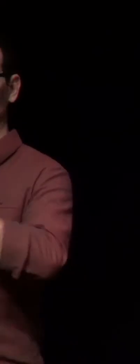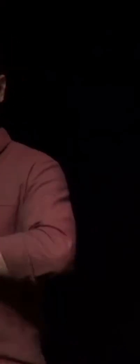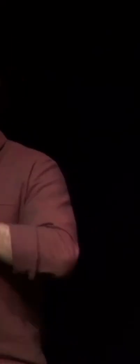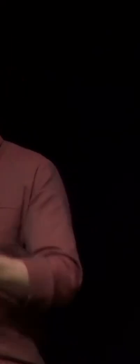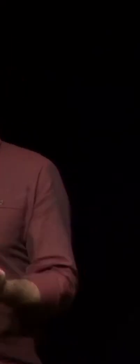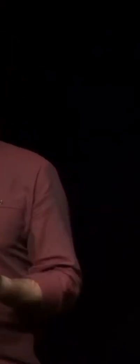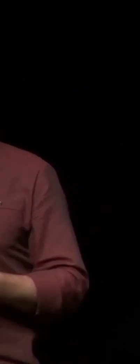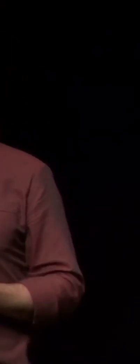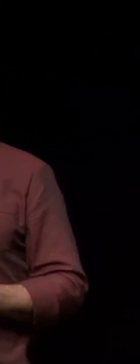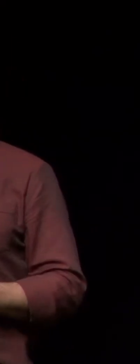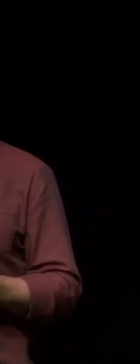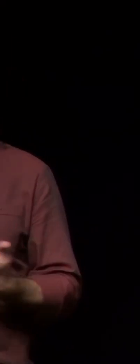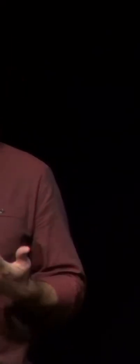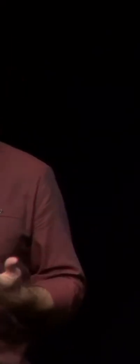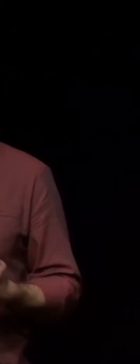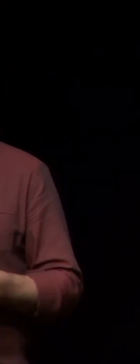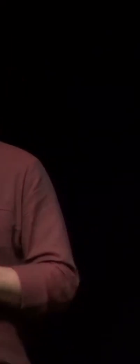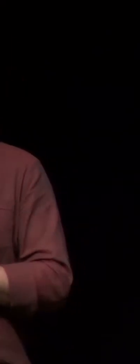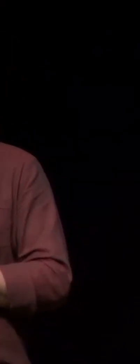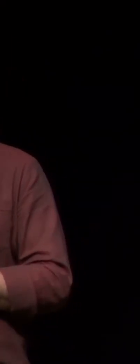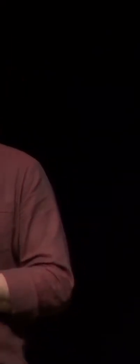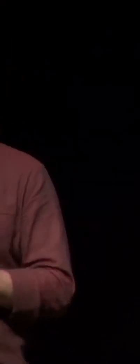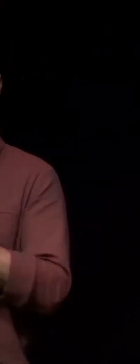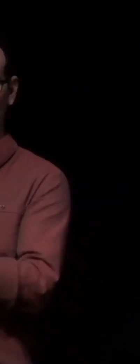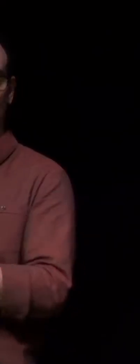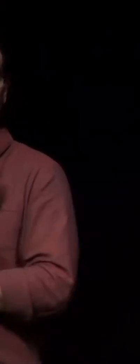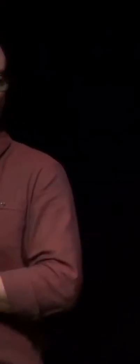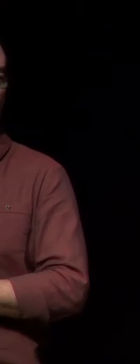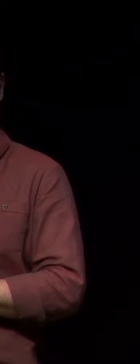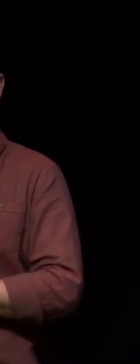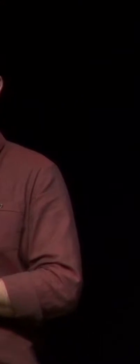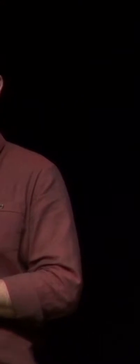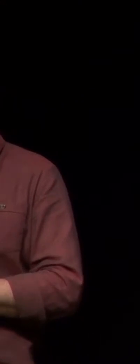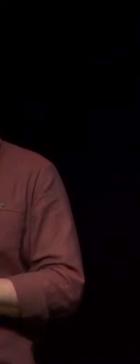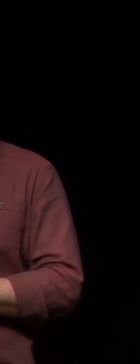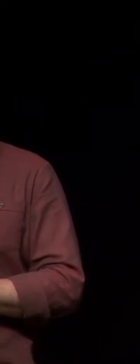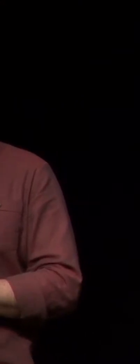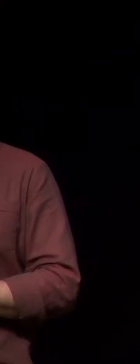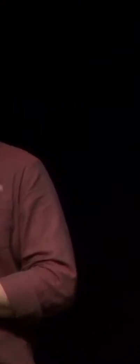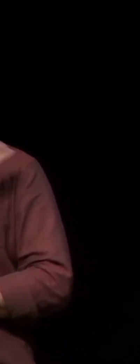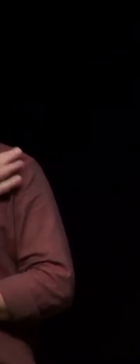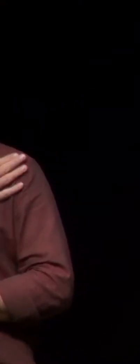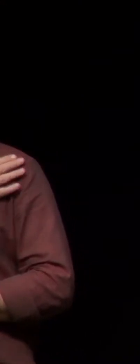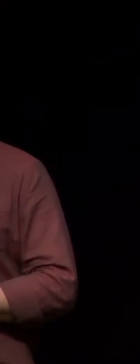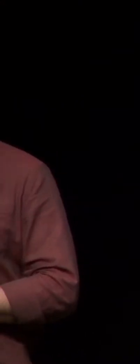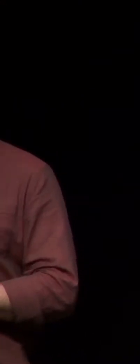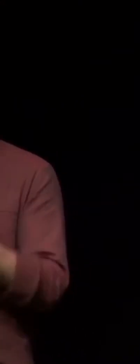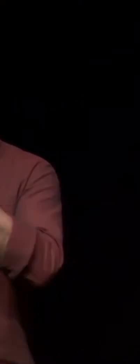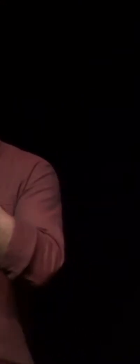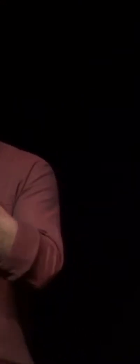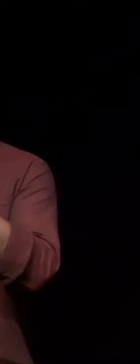Toronto yesterday where the Prime Minister spoke about the national housing strategy. And a question he was asked by